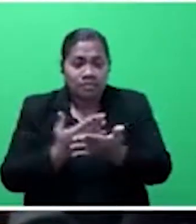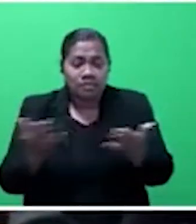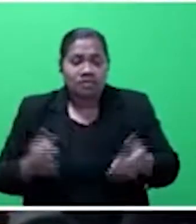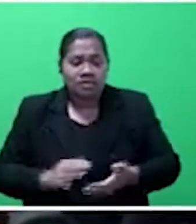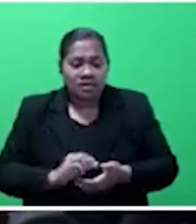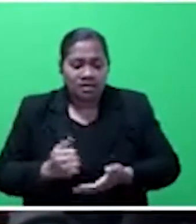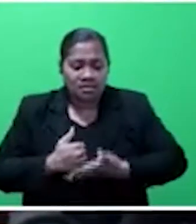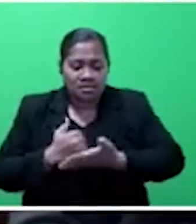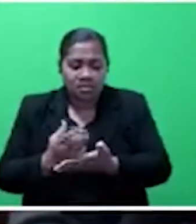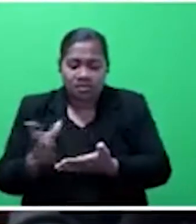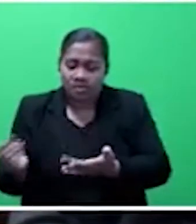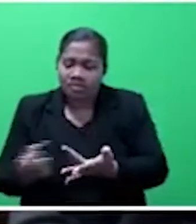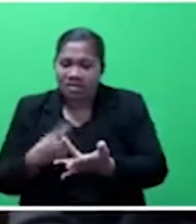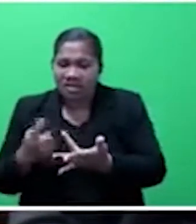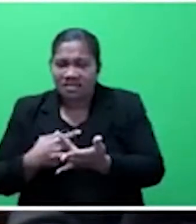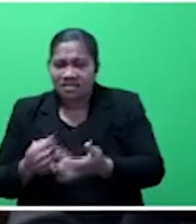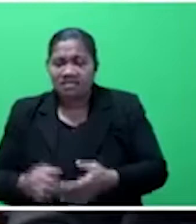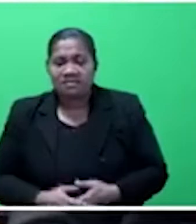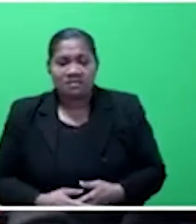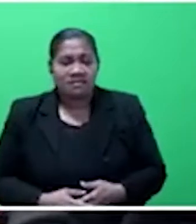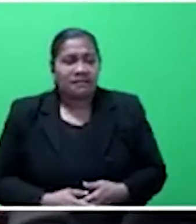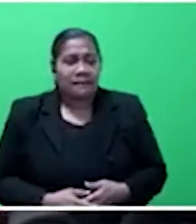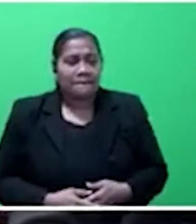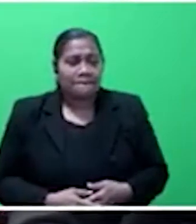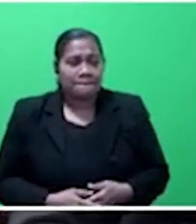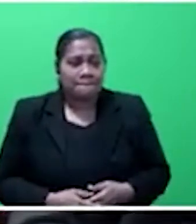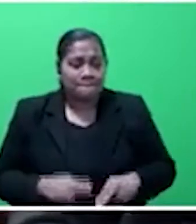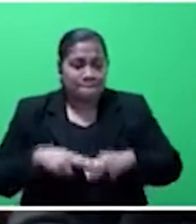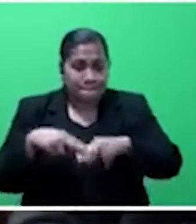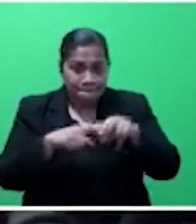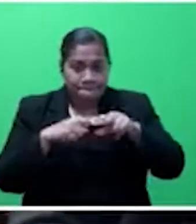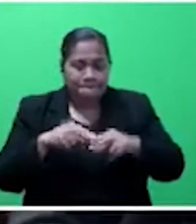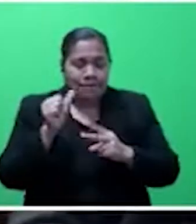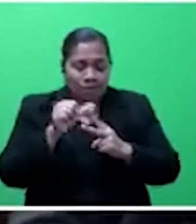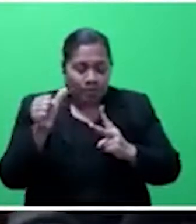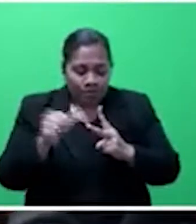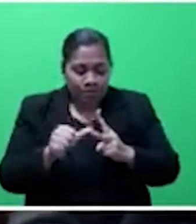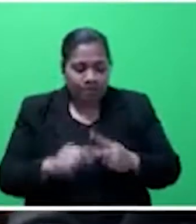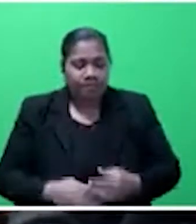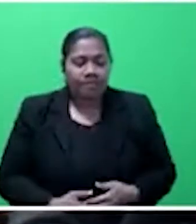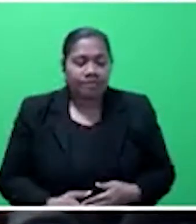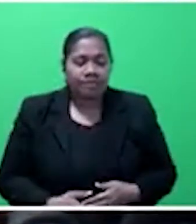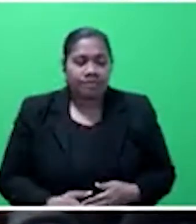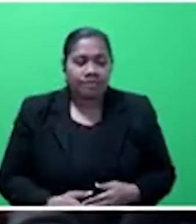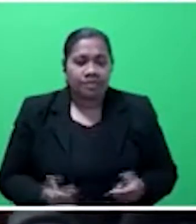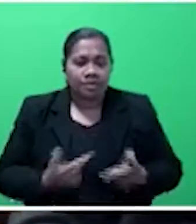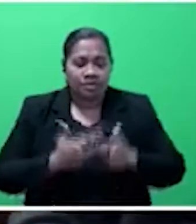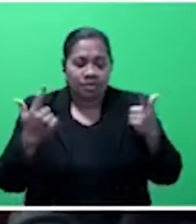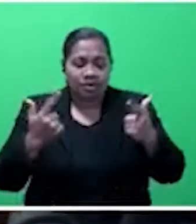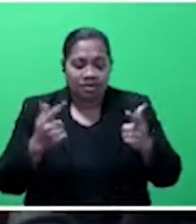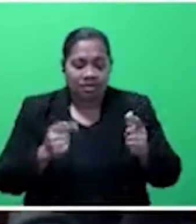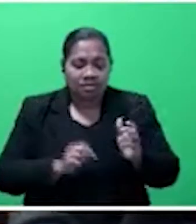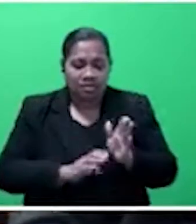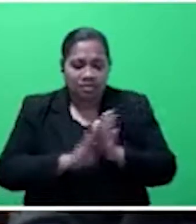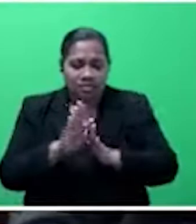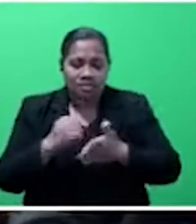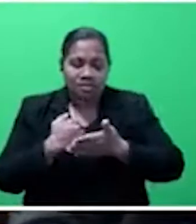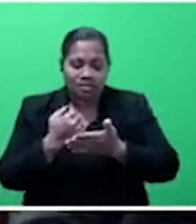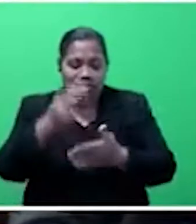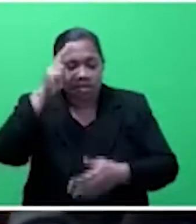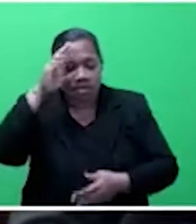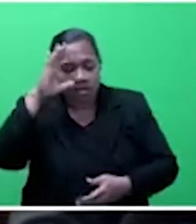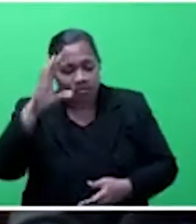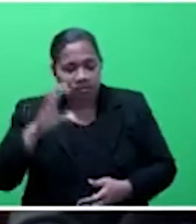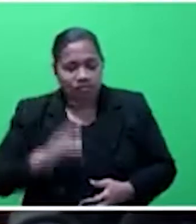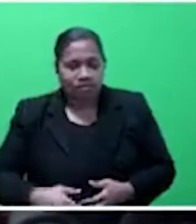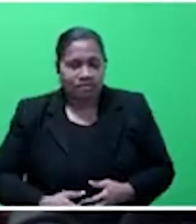other not-so-youthful demographic, Fiji is also a great and growing sporting nation. Mr. Speaker said the key